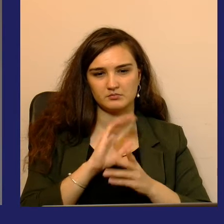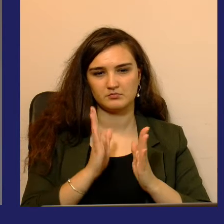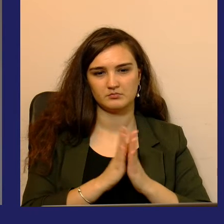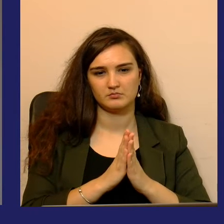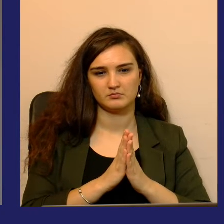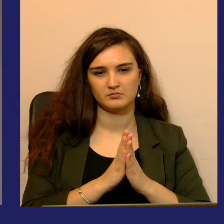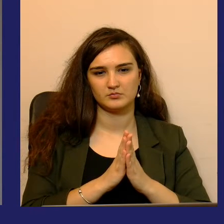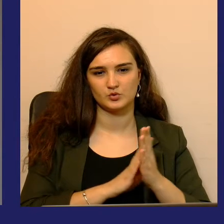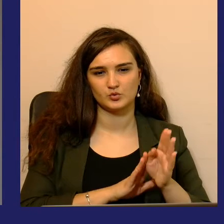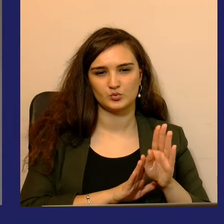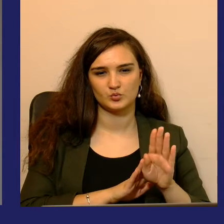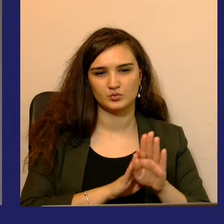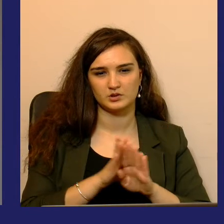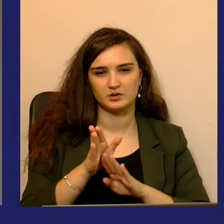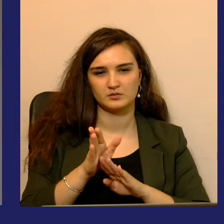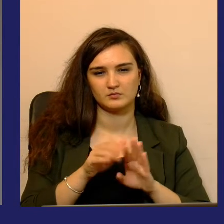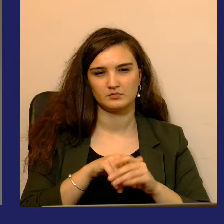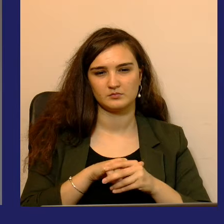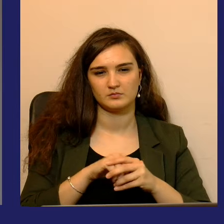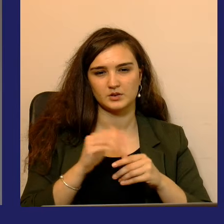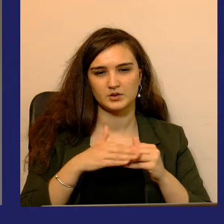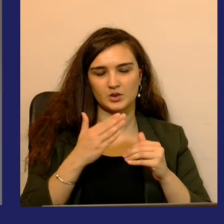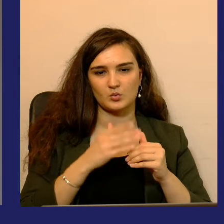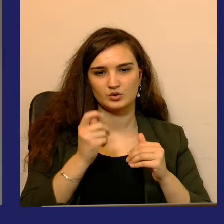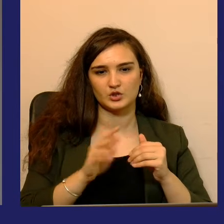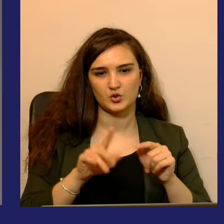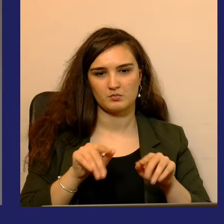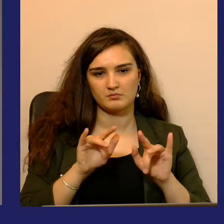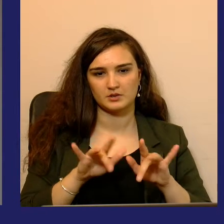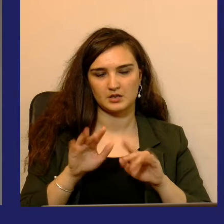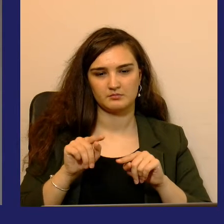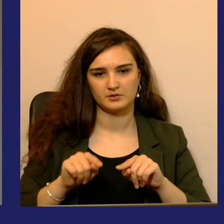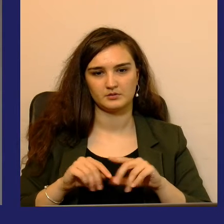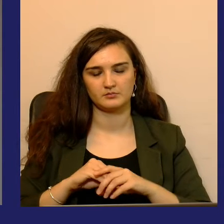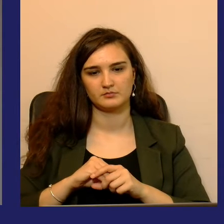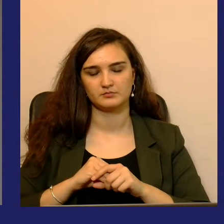part of that is because of the electoral process. If an investigation